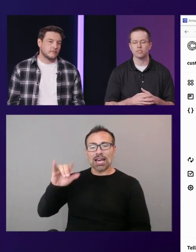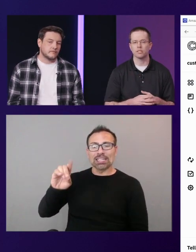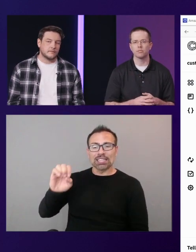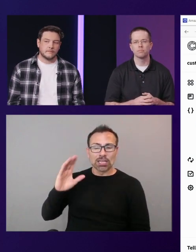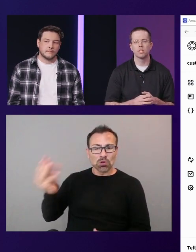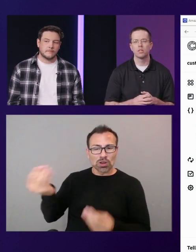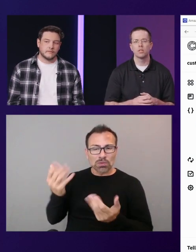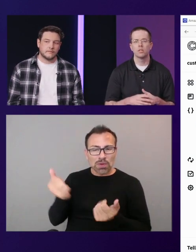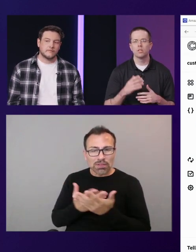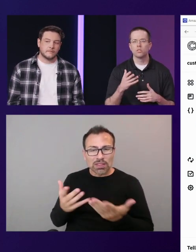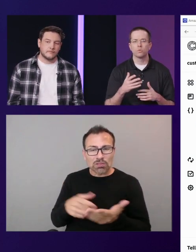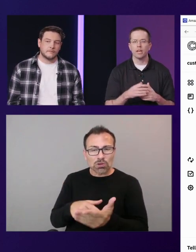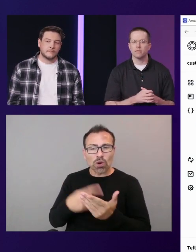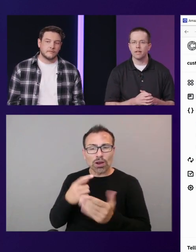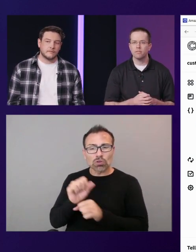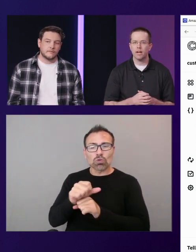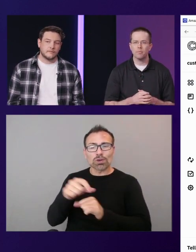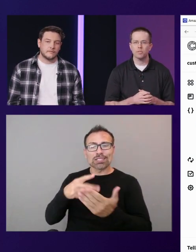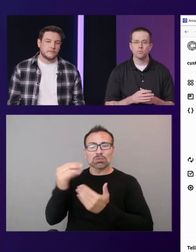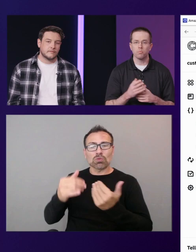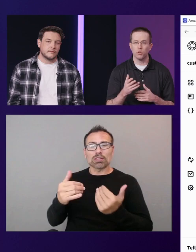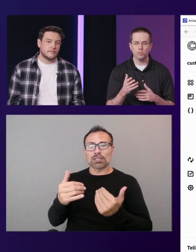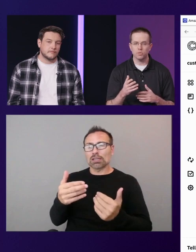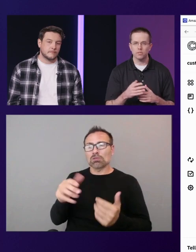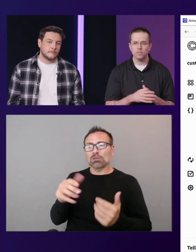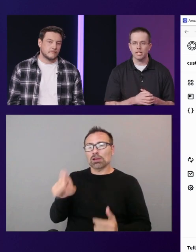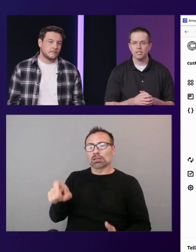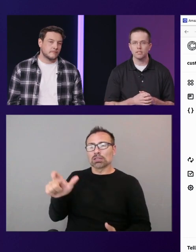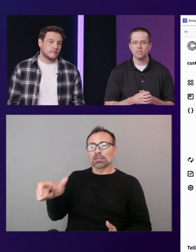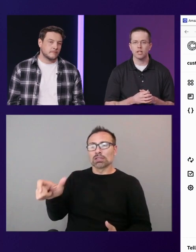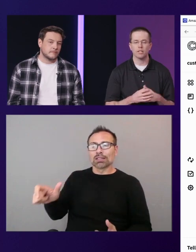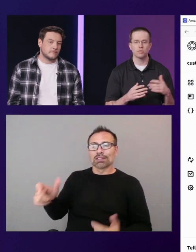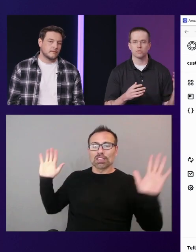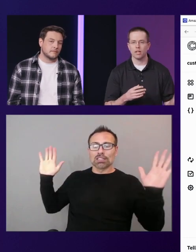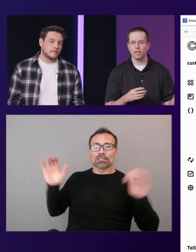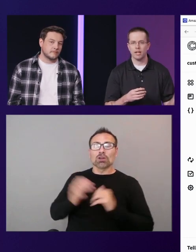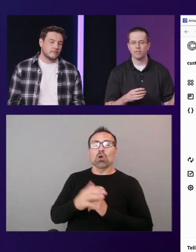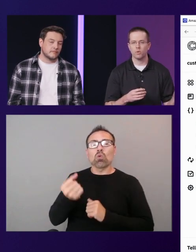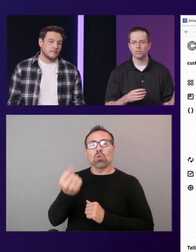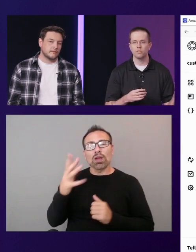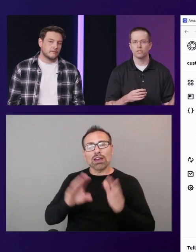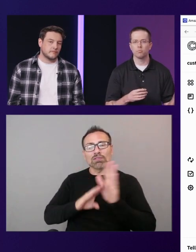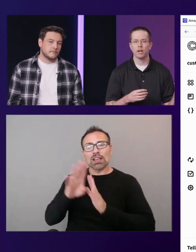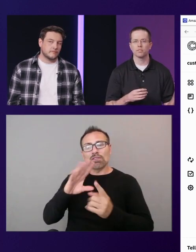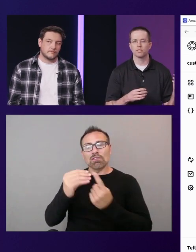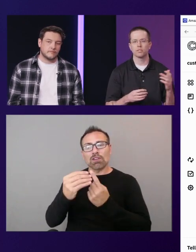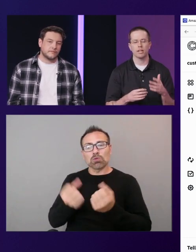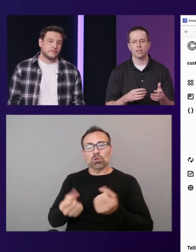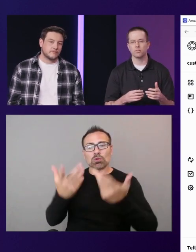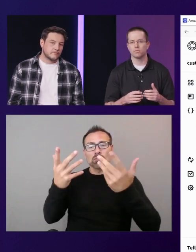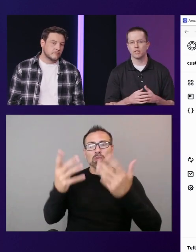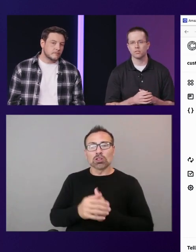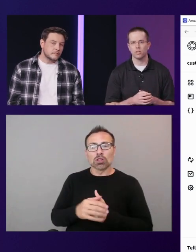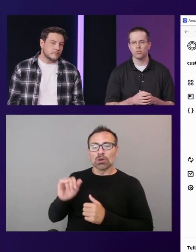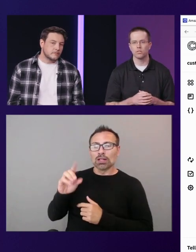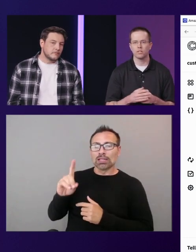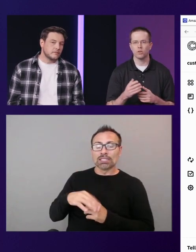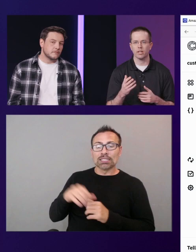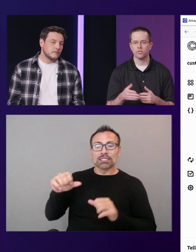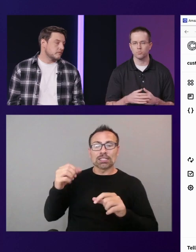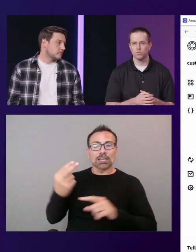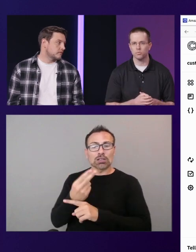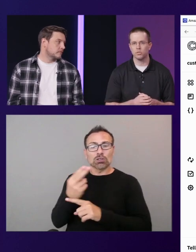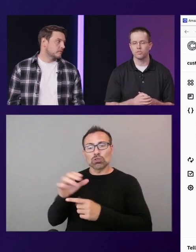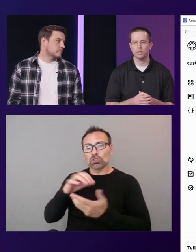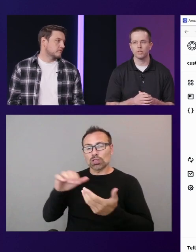of clicks here. So we've got dev environments with multiple different IDEs. Here I could use Cloud9 if I wanted to do it in browser. I could use VS Code, or I